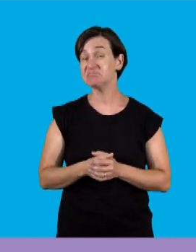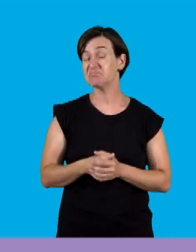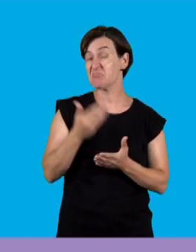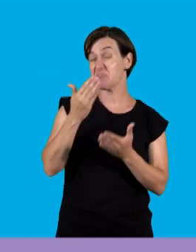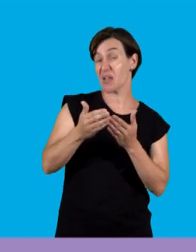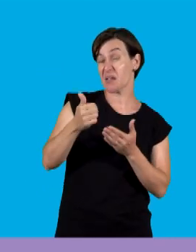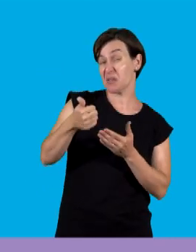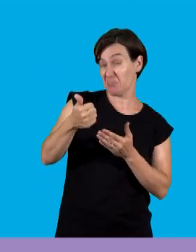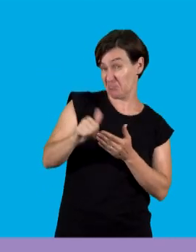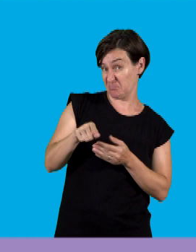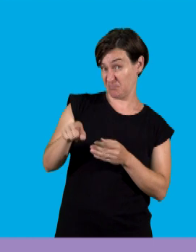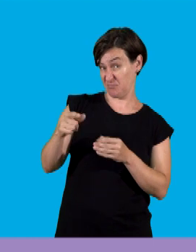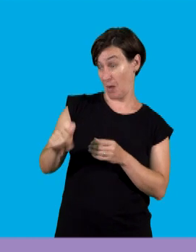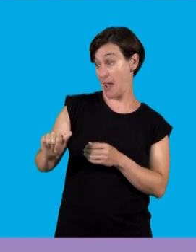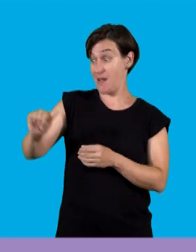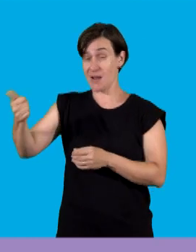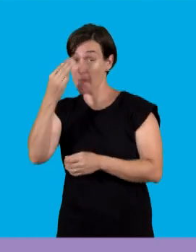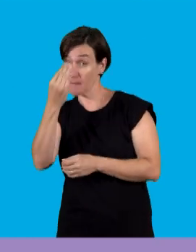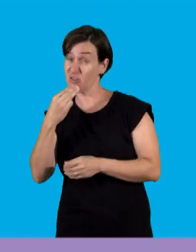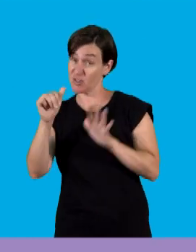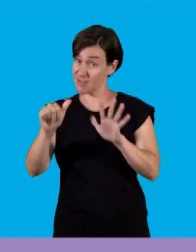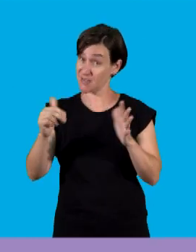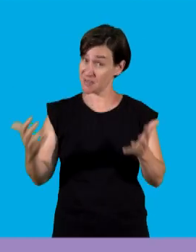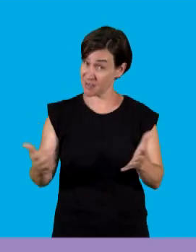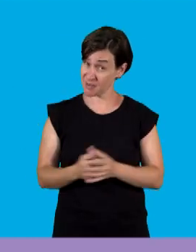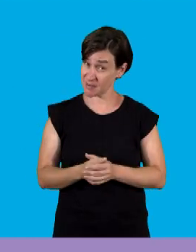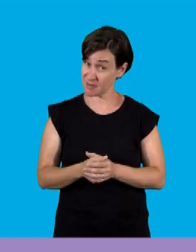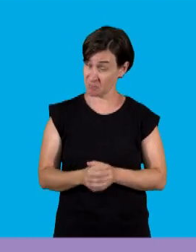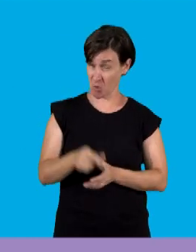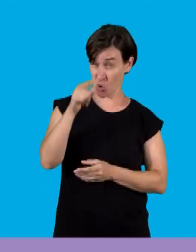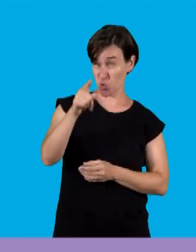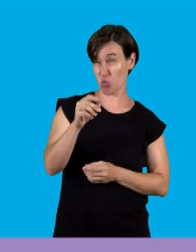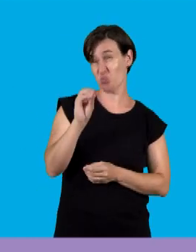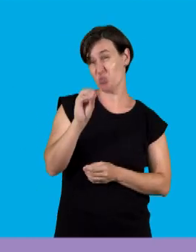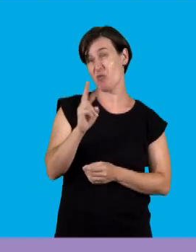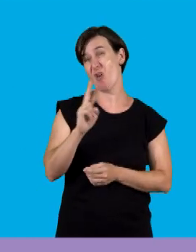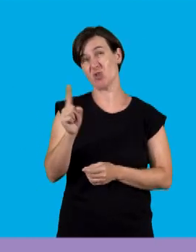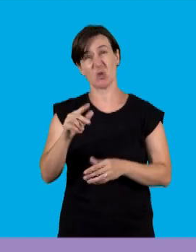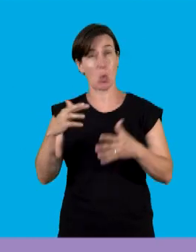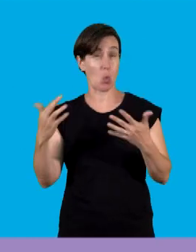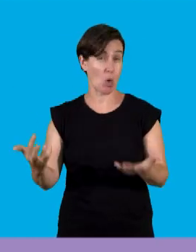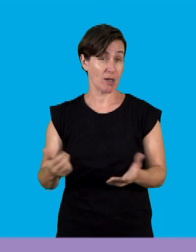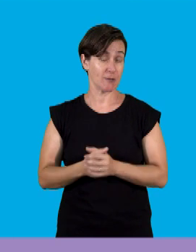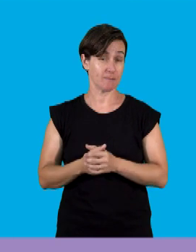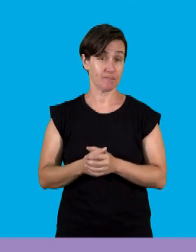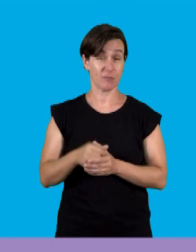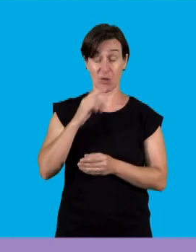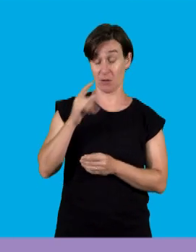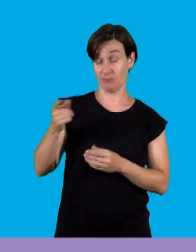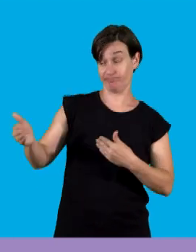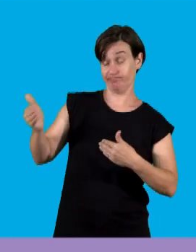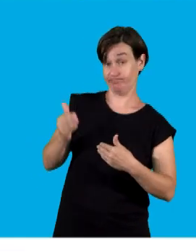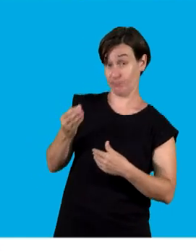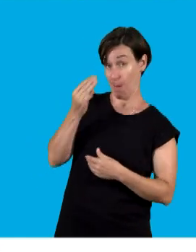about how many blocks are going to be there in figure 6? Well, if you found the number of blocks in figure